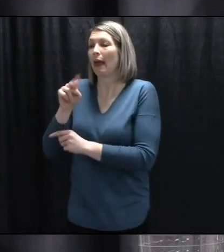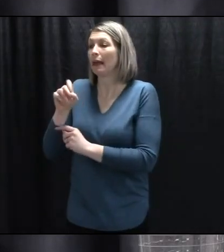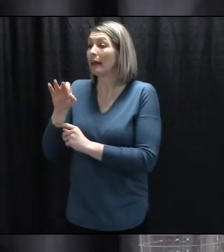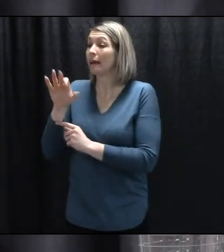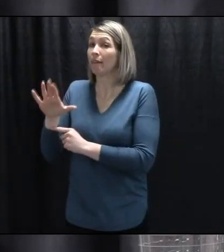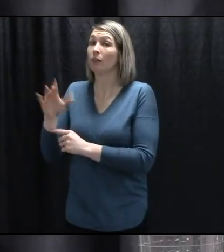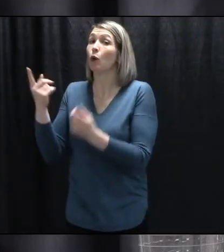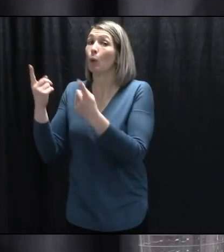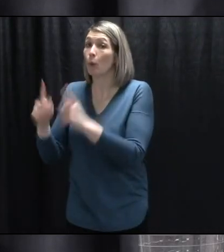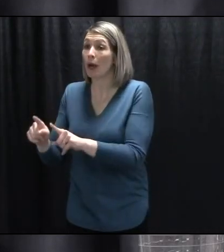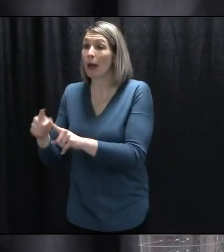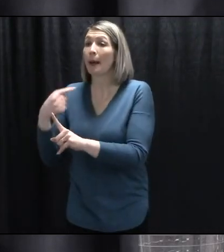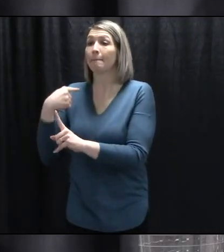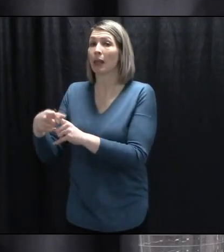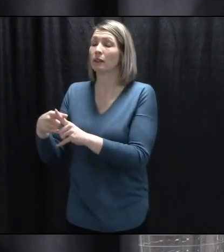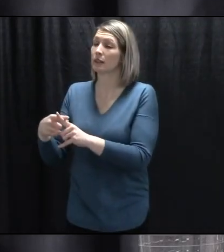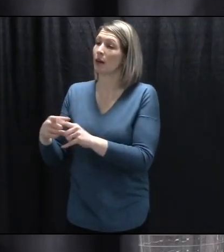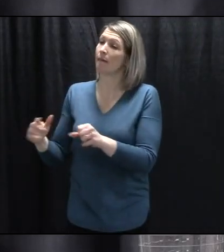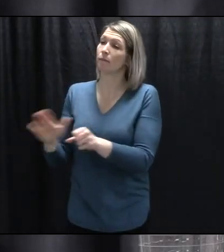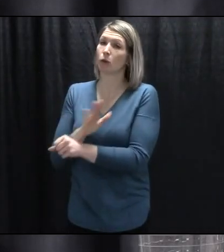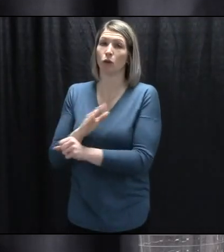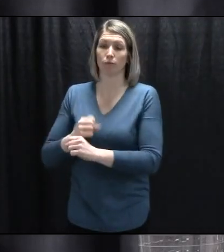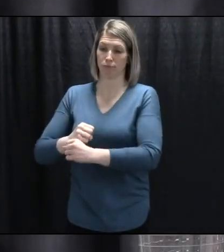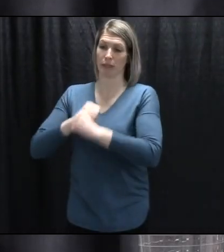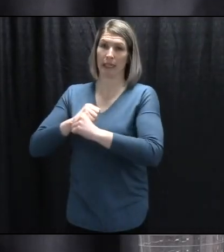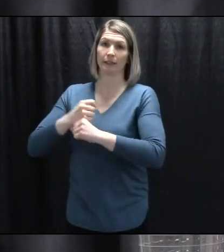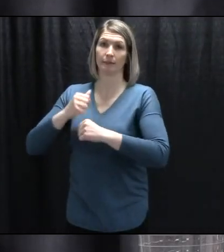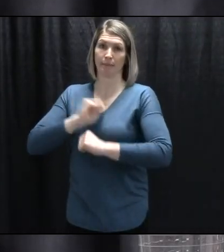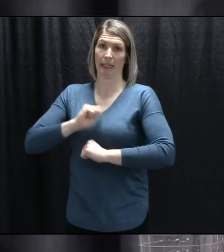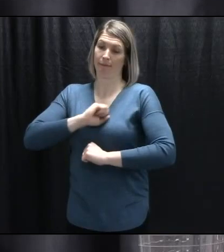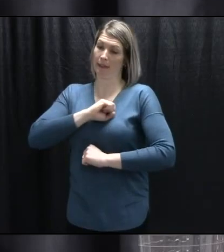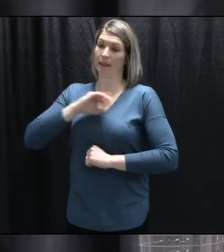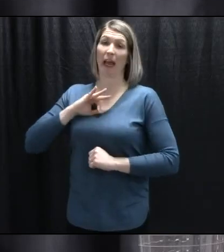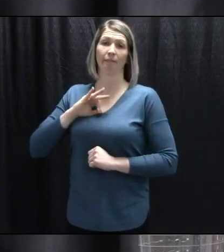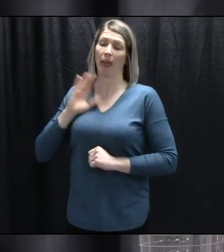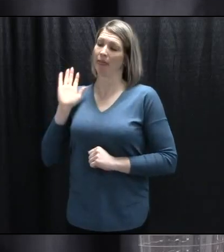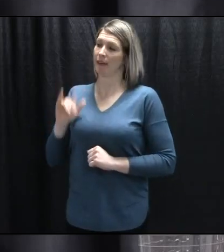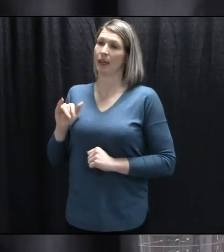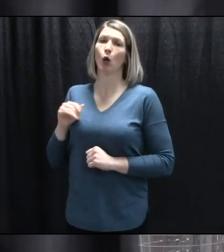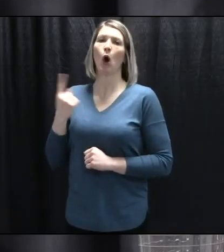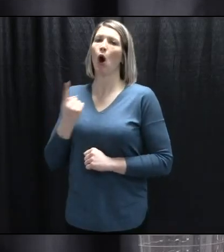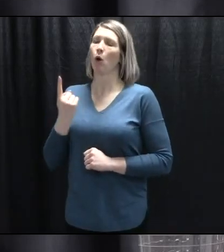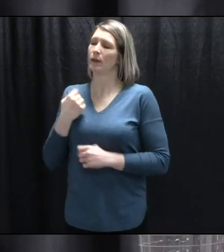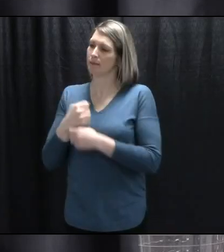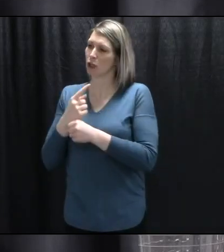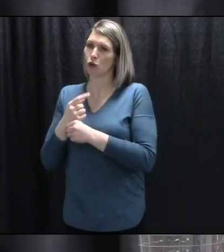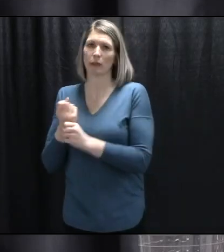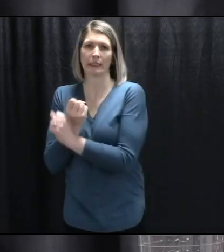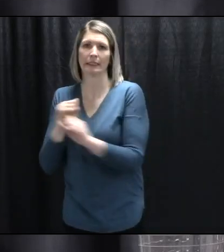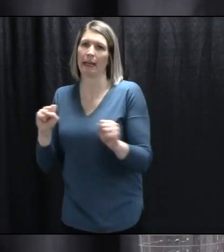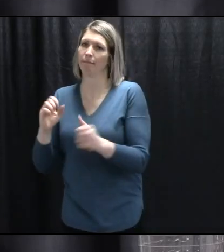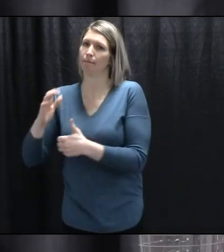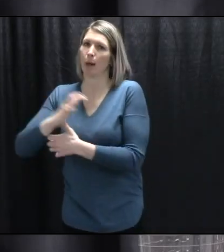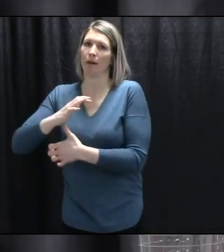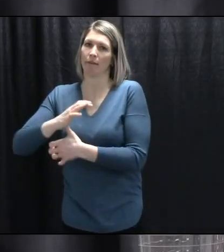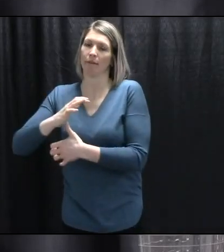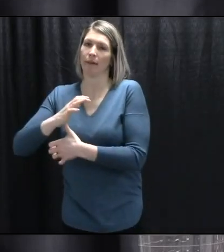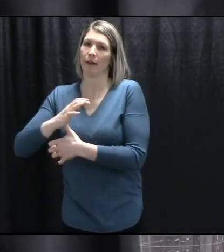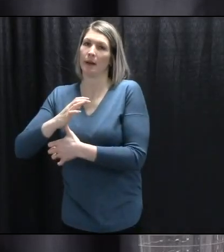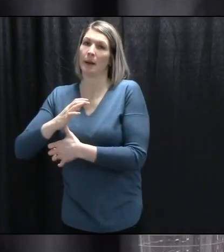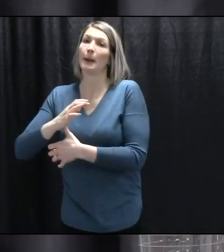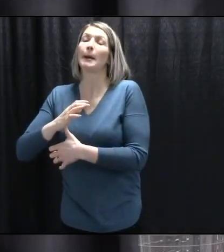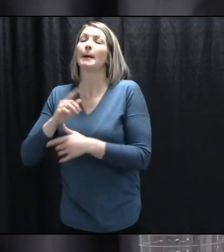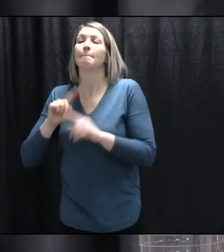the protection they need. That's a line that we always have to look at, and it's a line